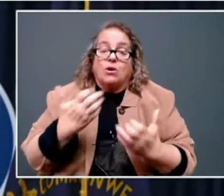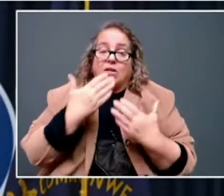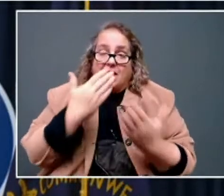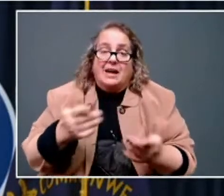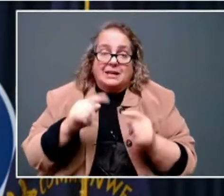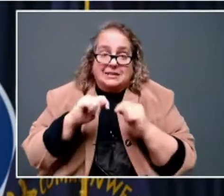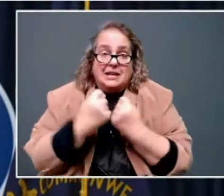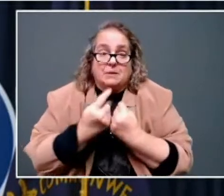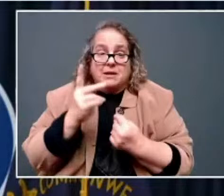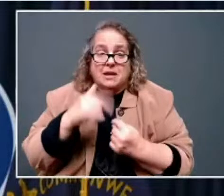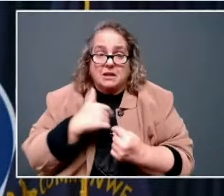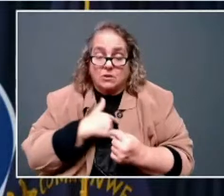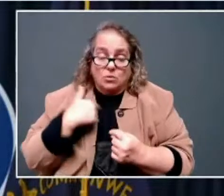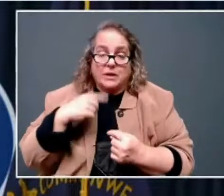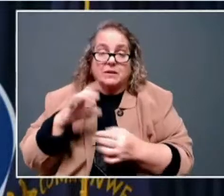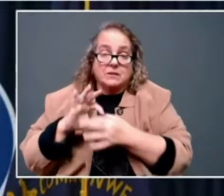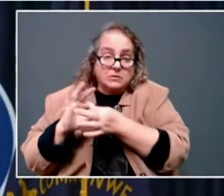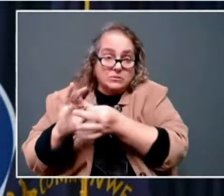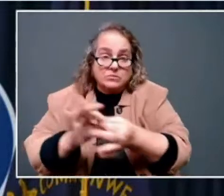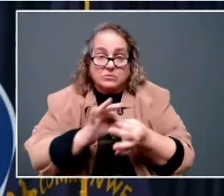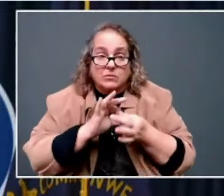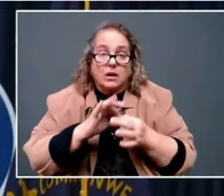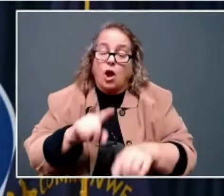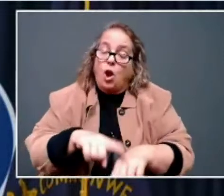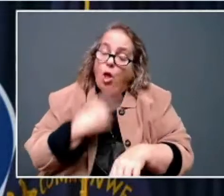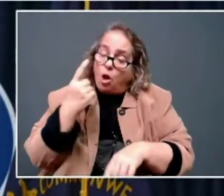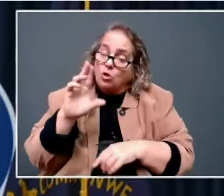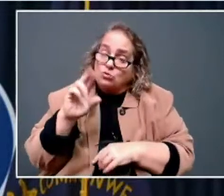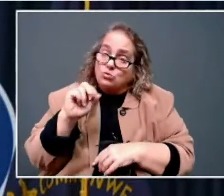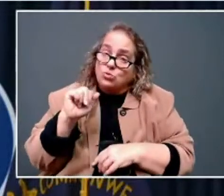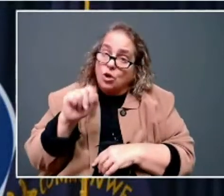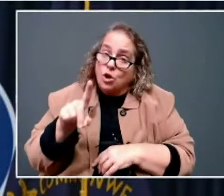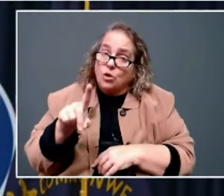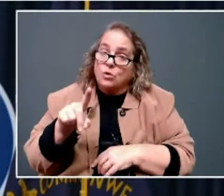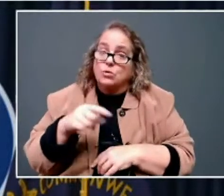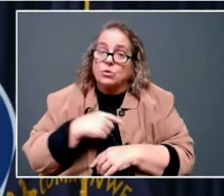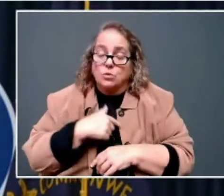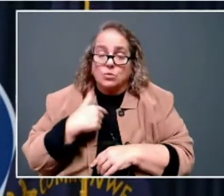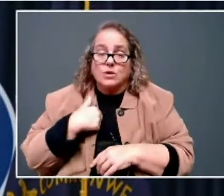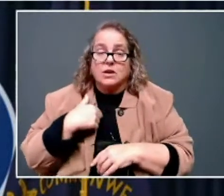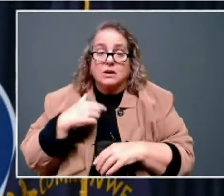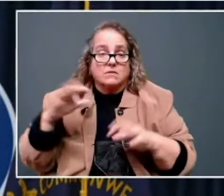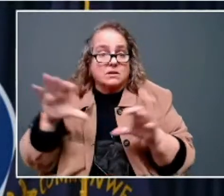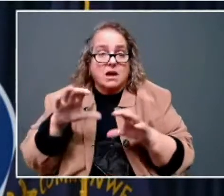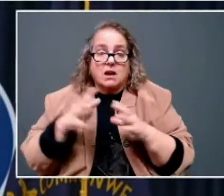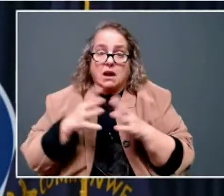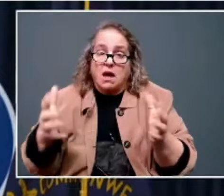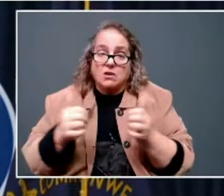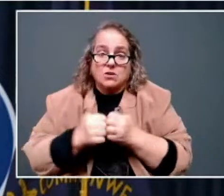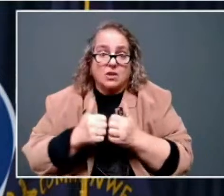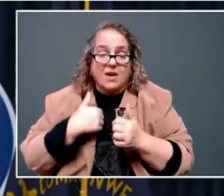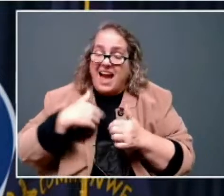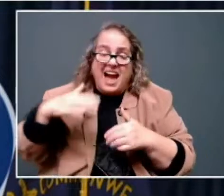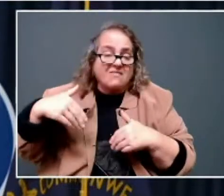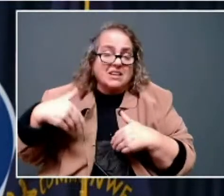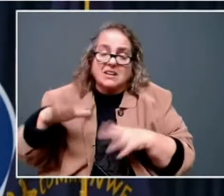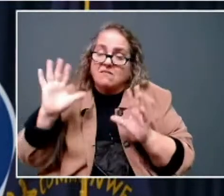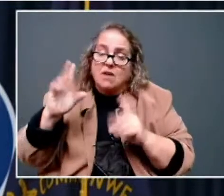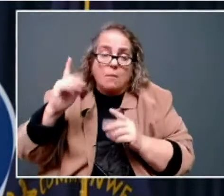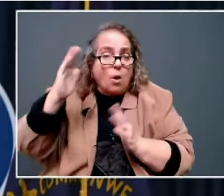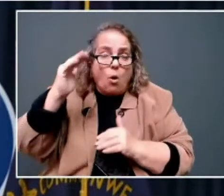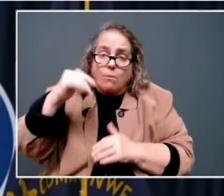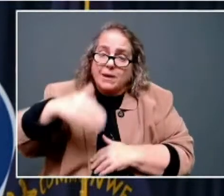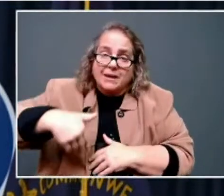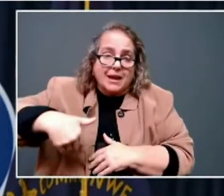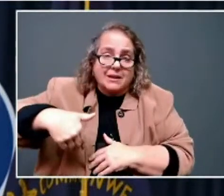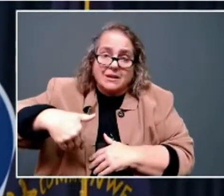road, but we've come through a lot together. And for what it's worth, I haven't given up hope yet. There are better days ahead. We've already